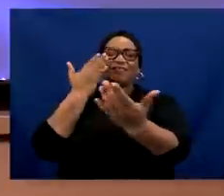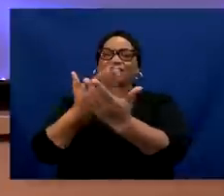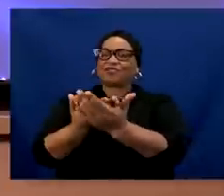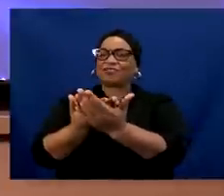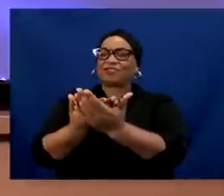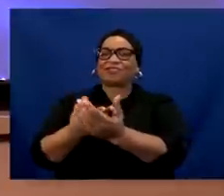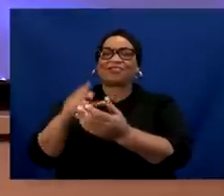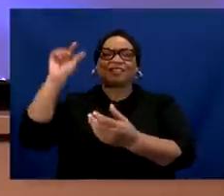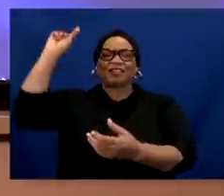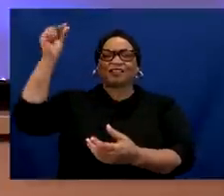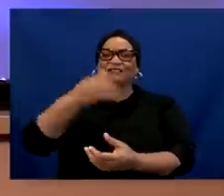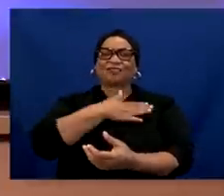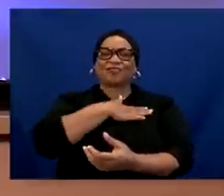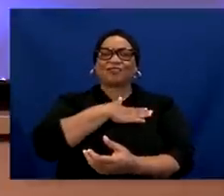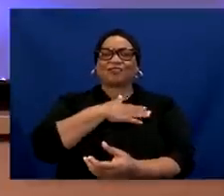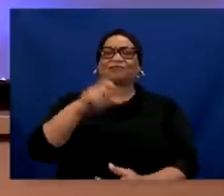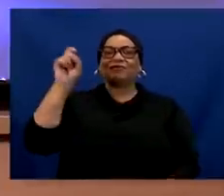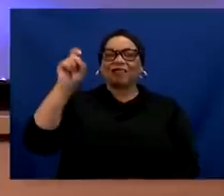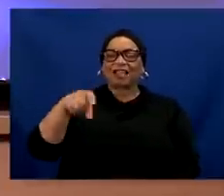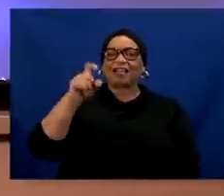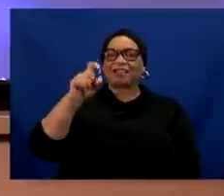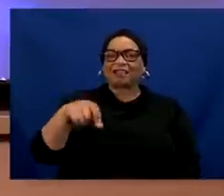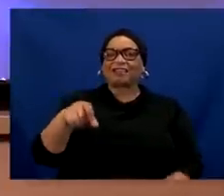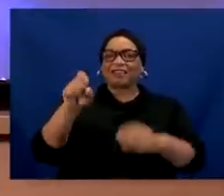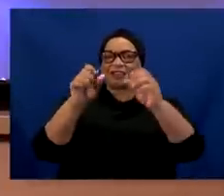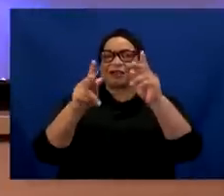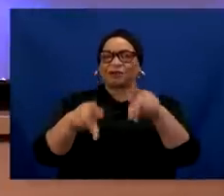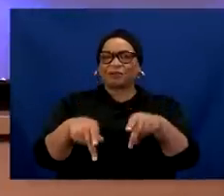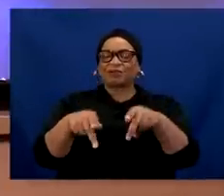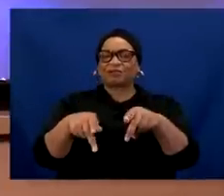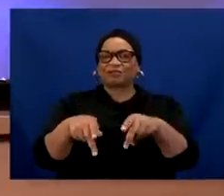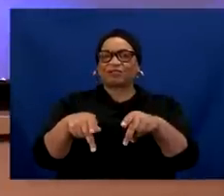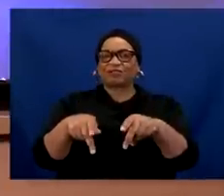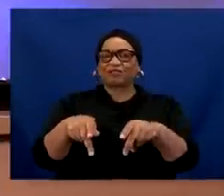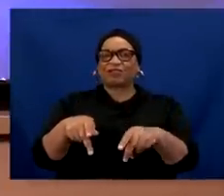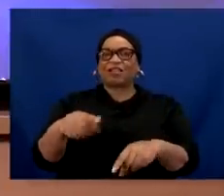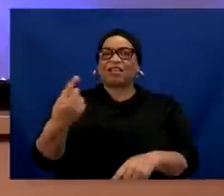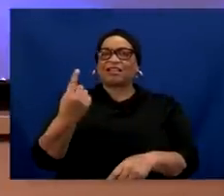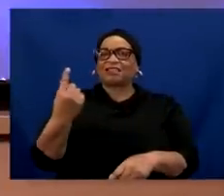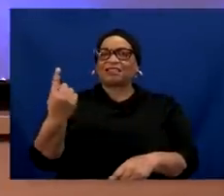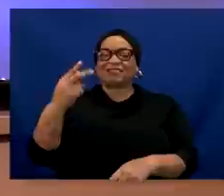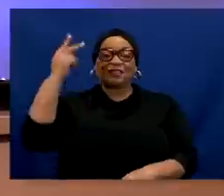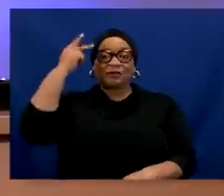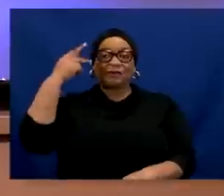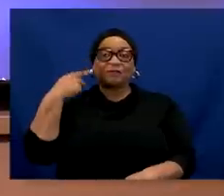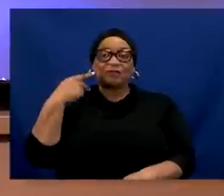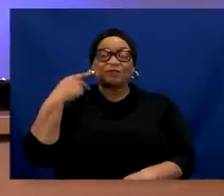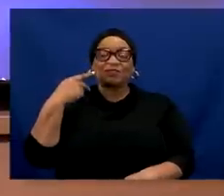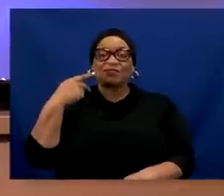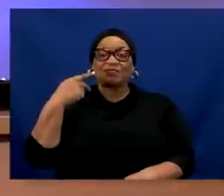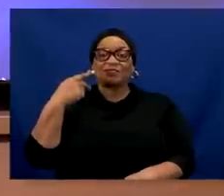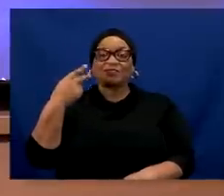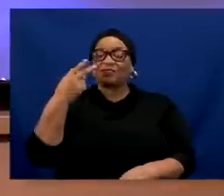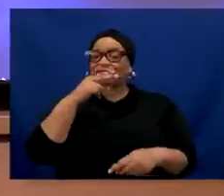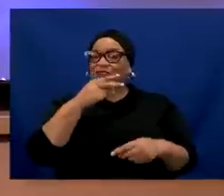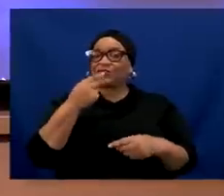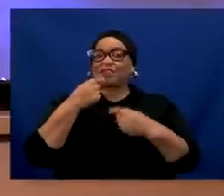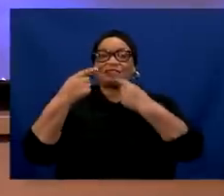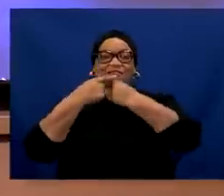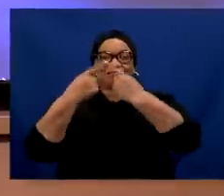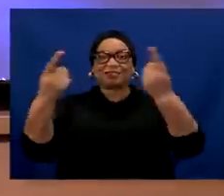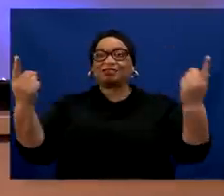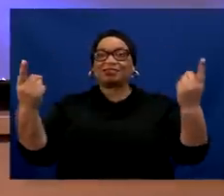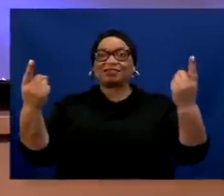his grace. I need somebody who's a single parent in here who can tell somebody across the aisle that